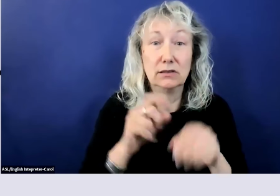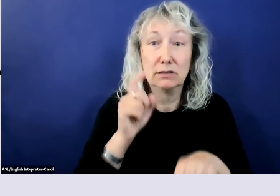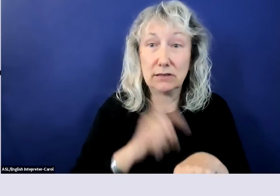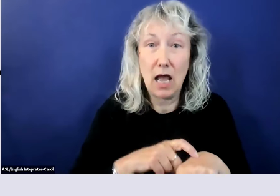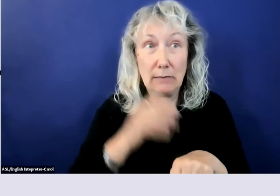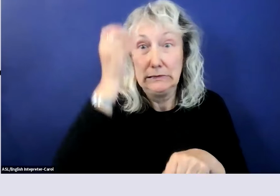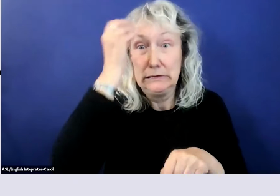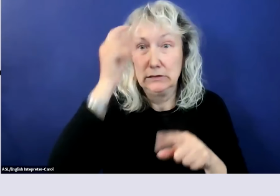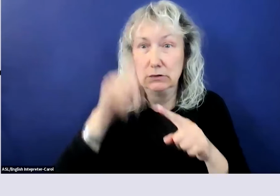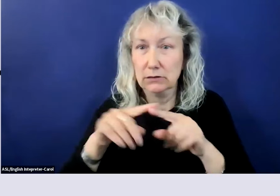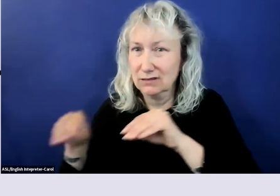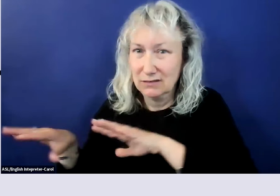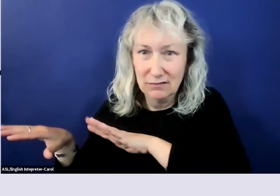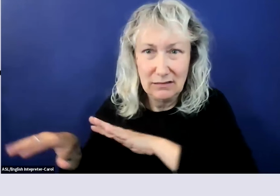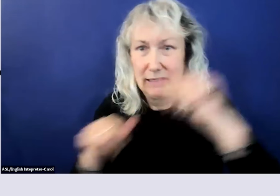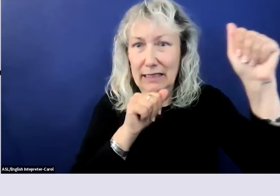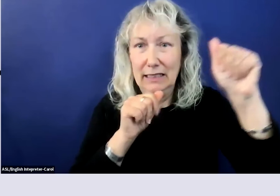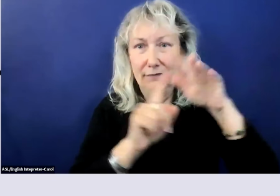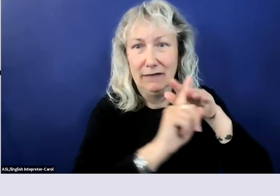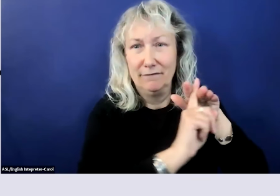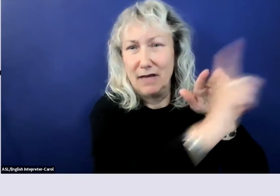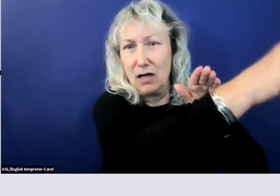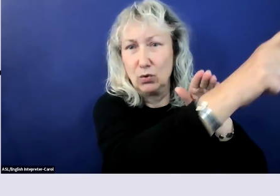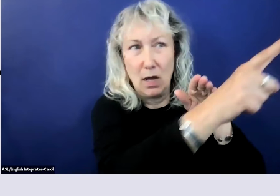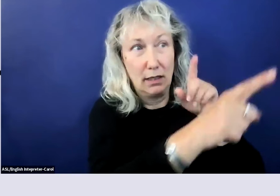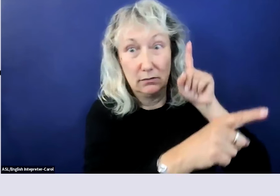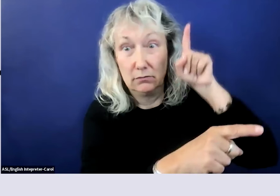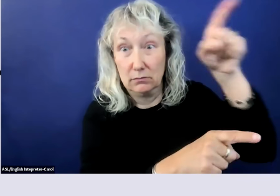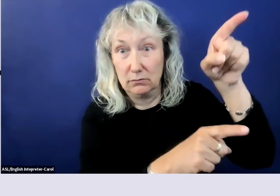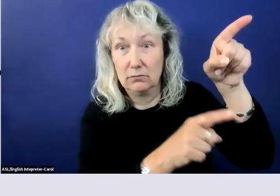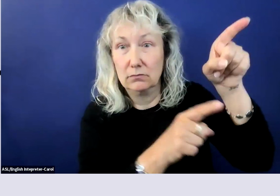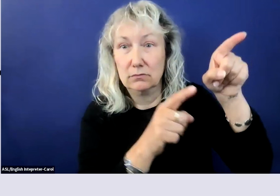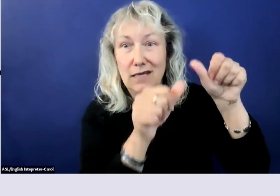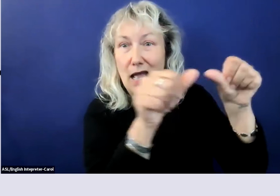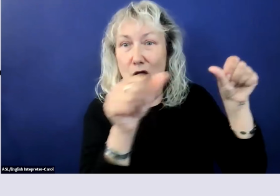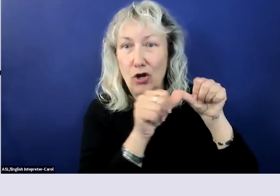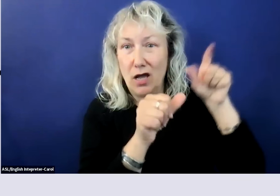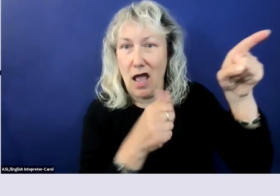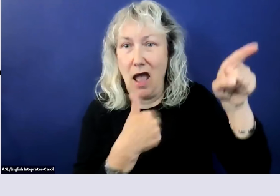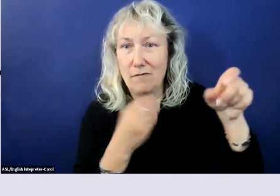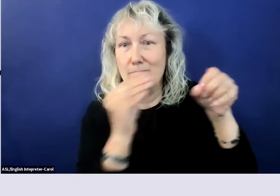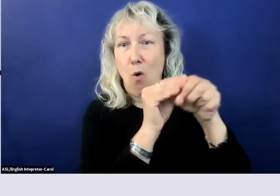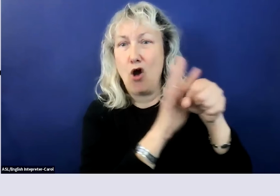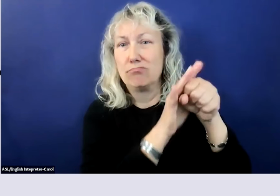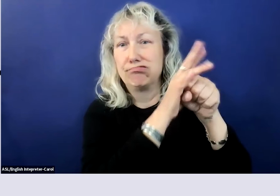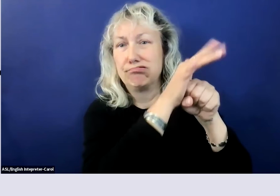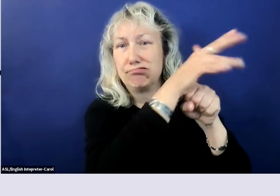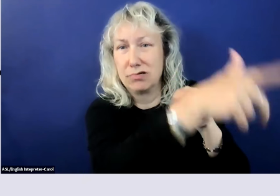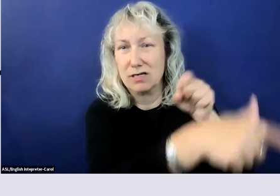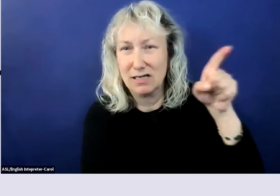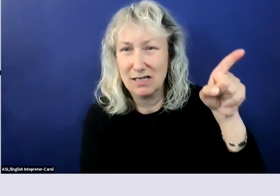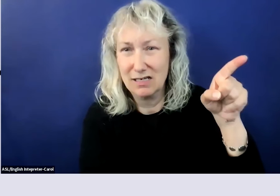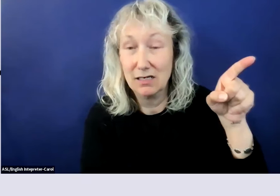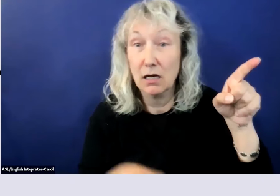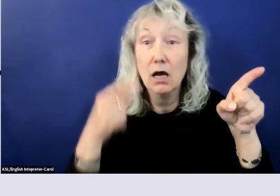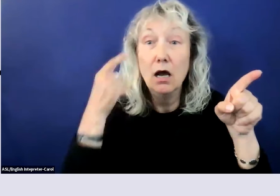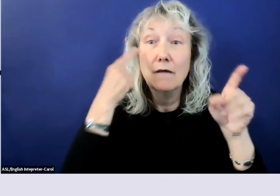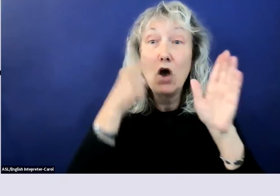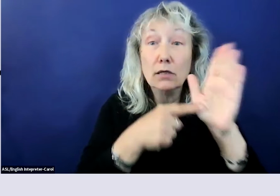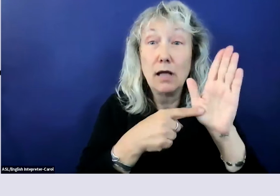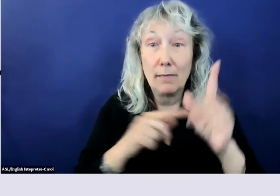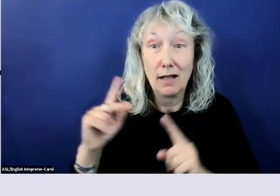other regions where access is likely more attainable. If you live in Klamath Falls and you have friends that